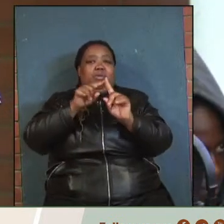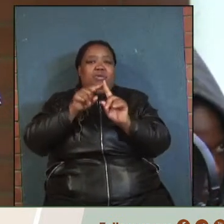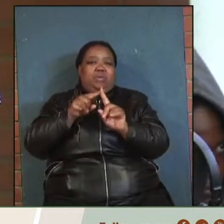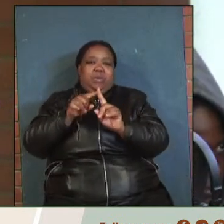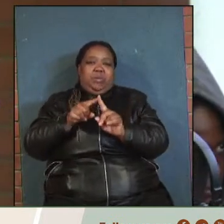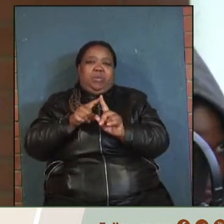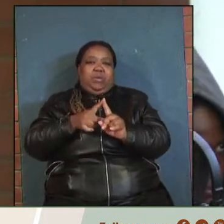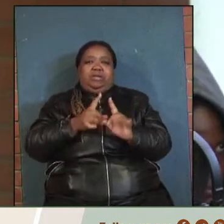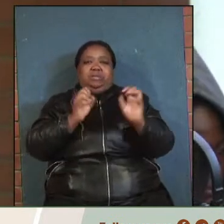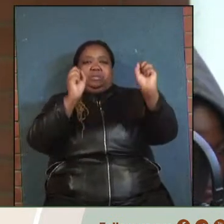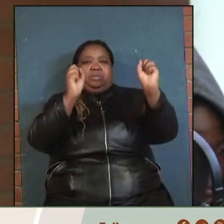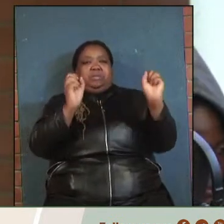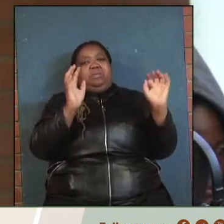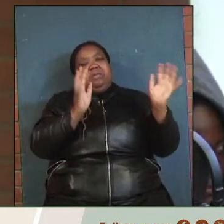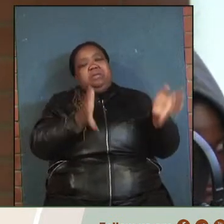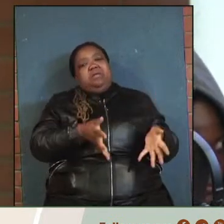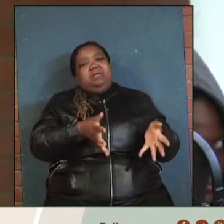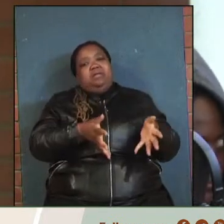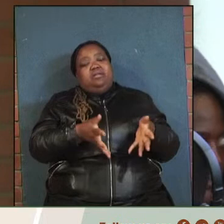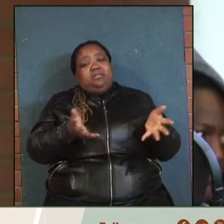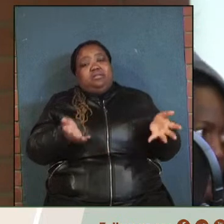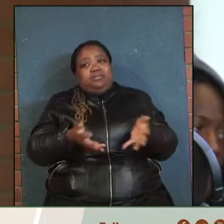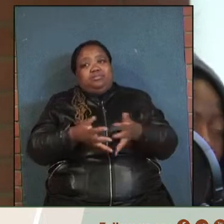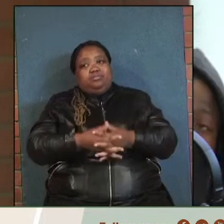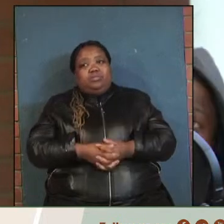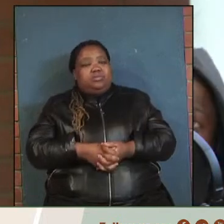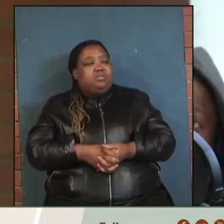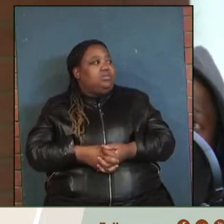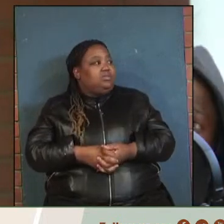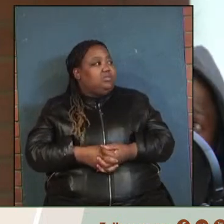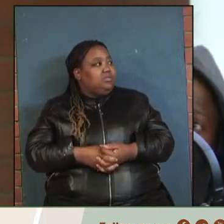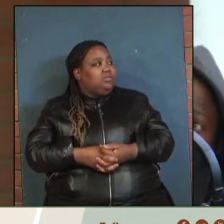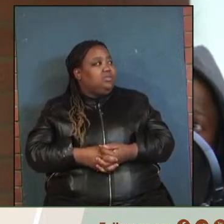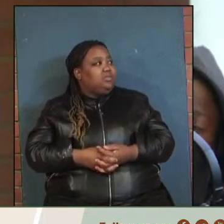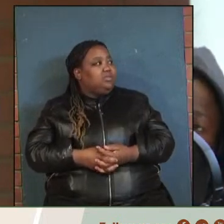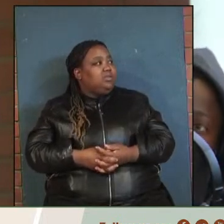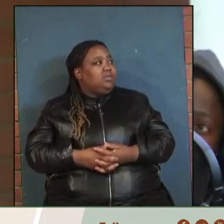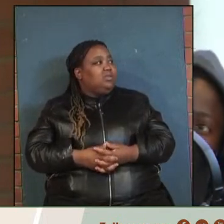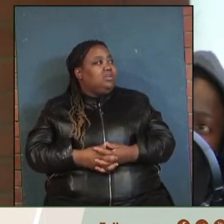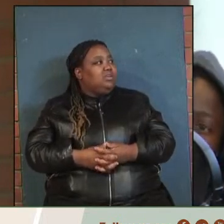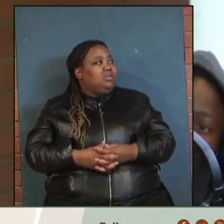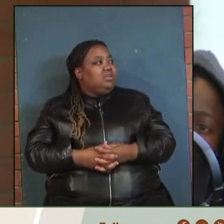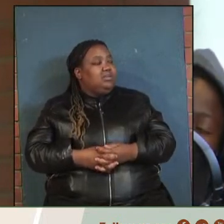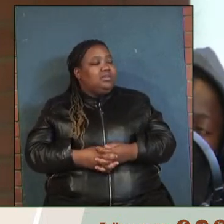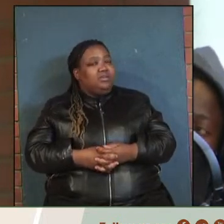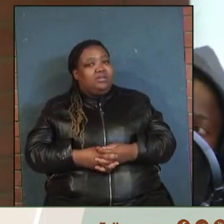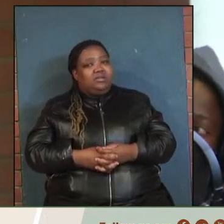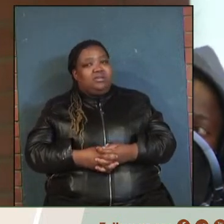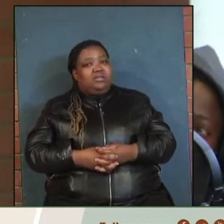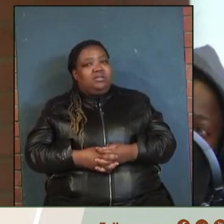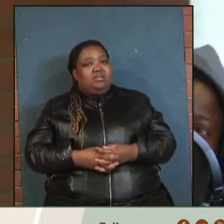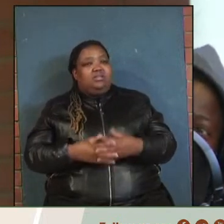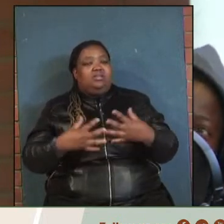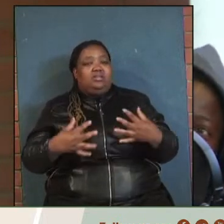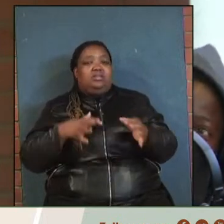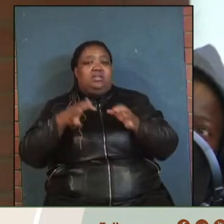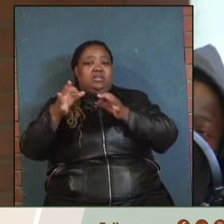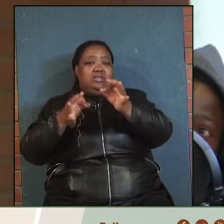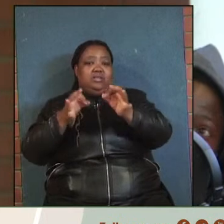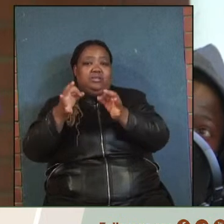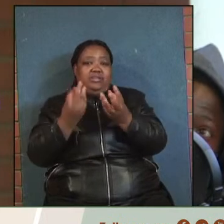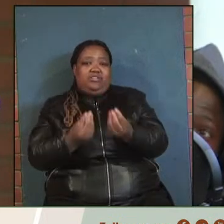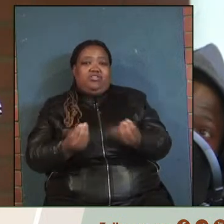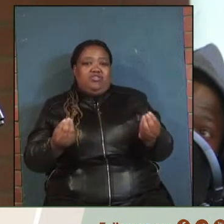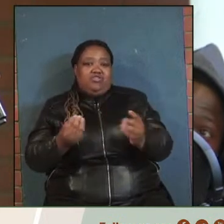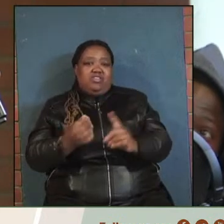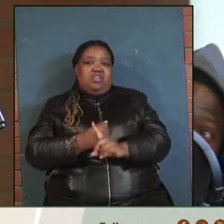points after point. Okay, with that, we're like basically, what's this, explaining child abuse and